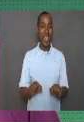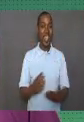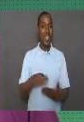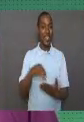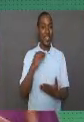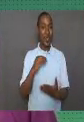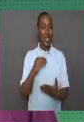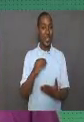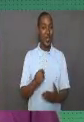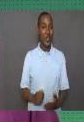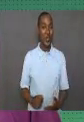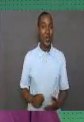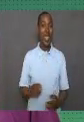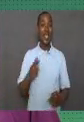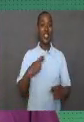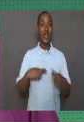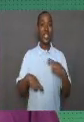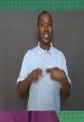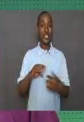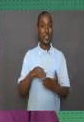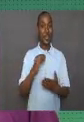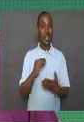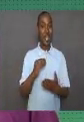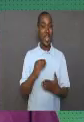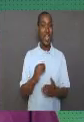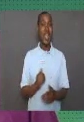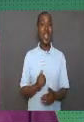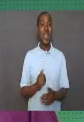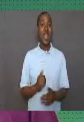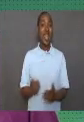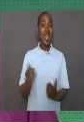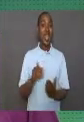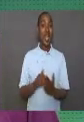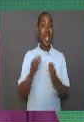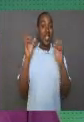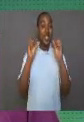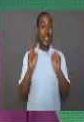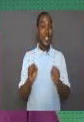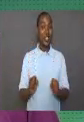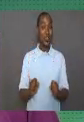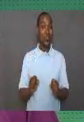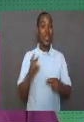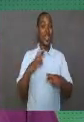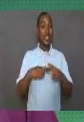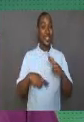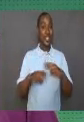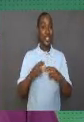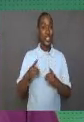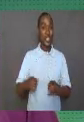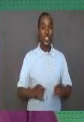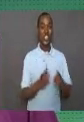learned about respiration by studying the structures of the respiration